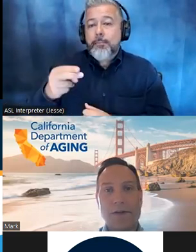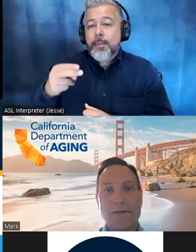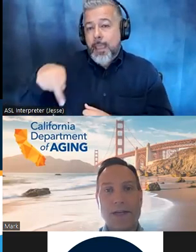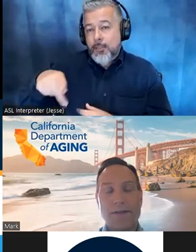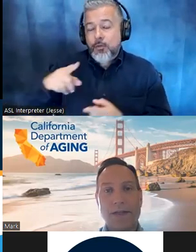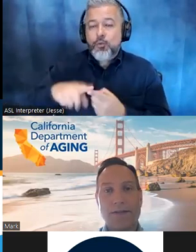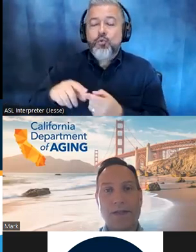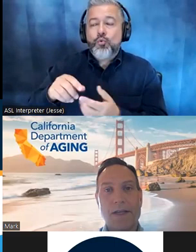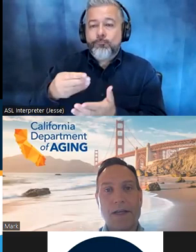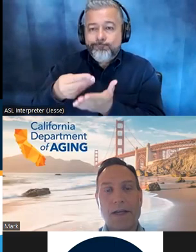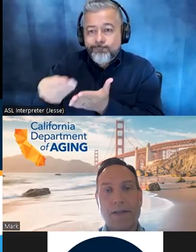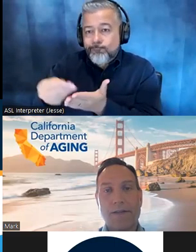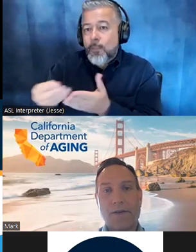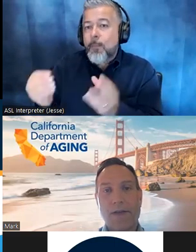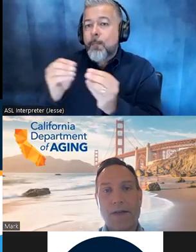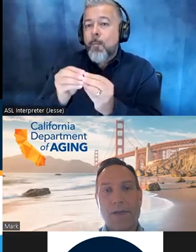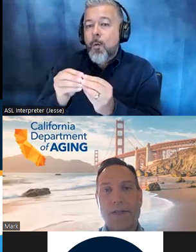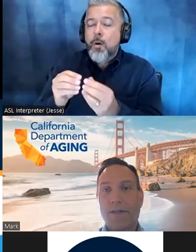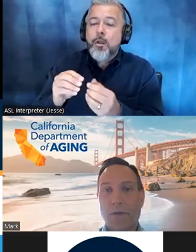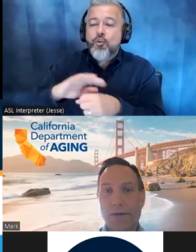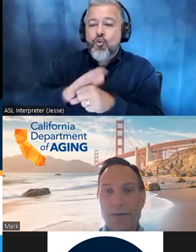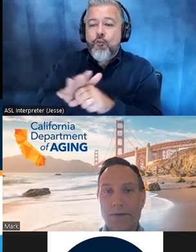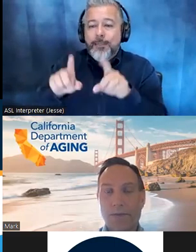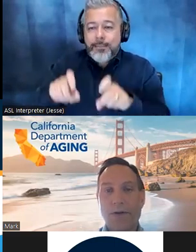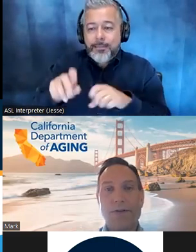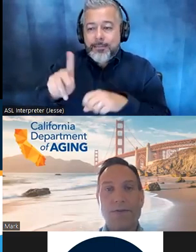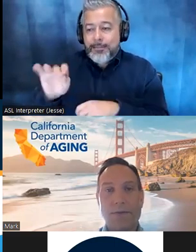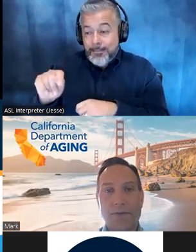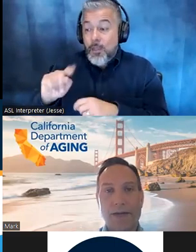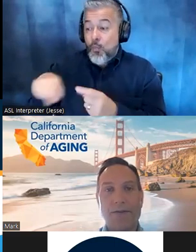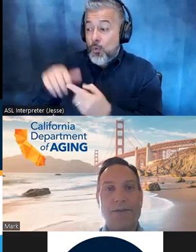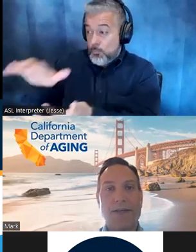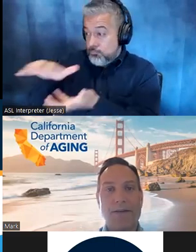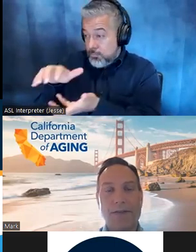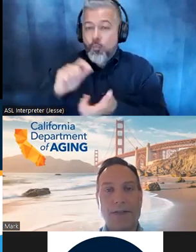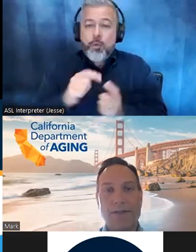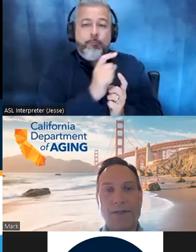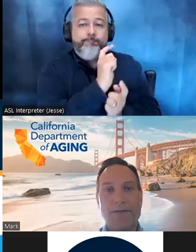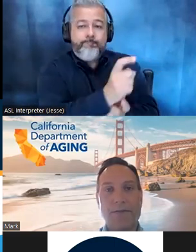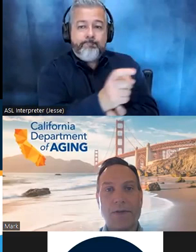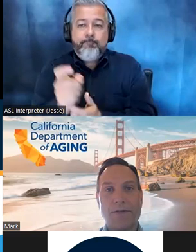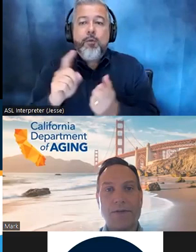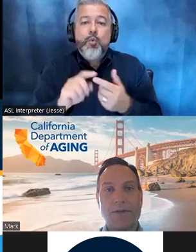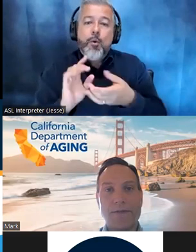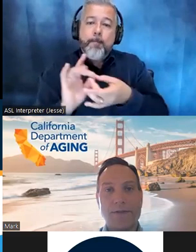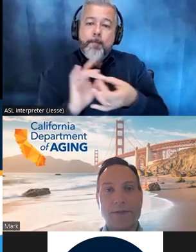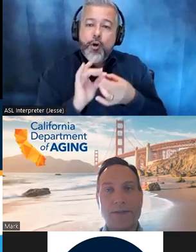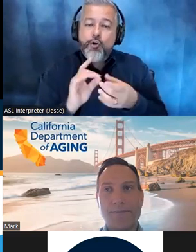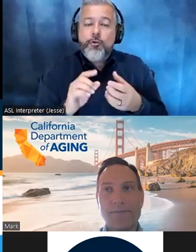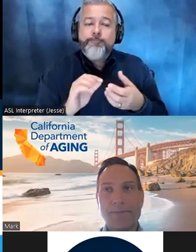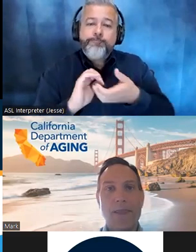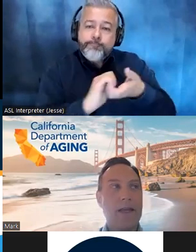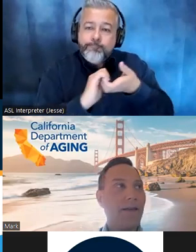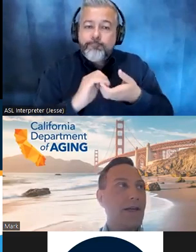secure COVID test kits so that we can deploy those to our partners, to our providers, and residents of long-term care